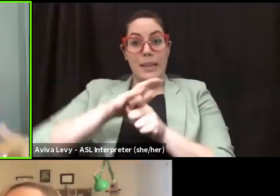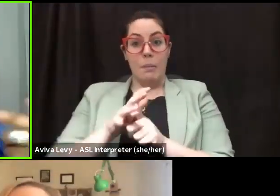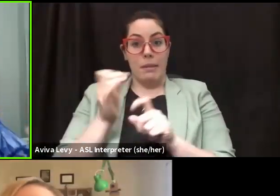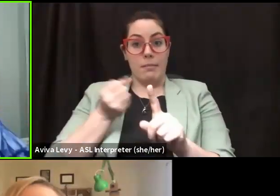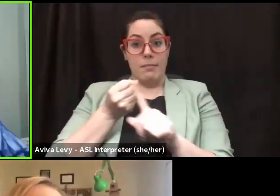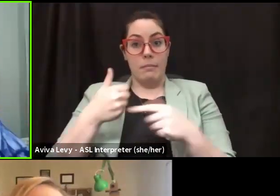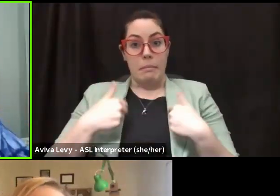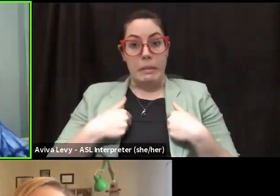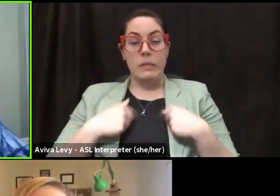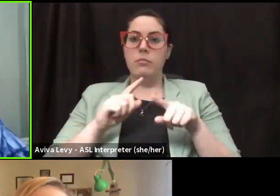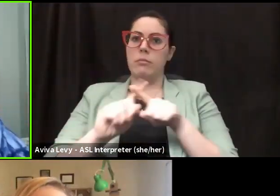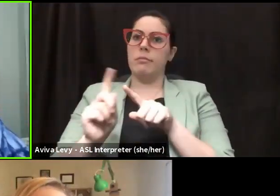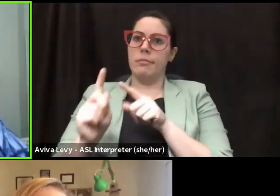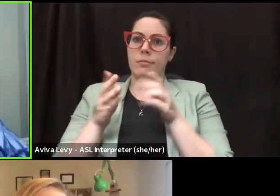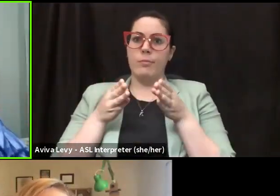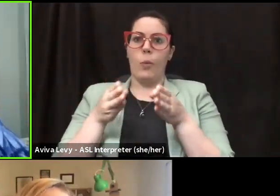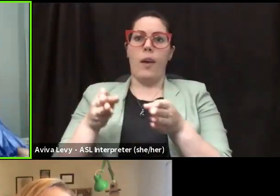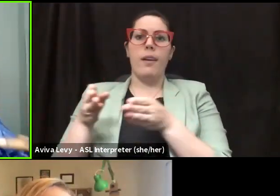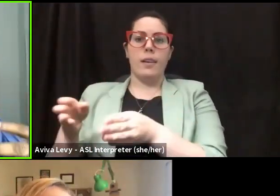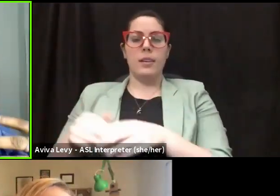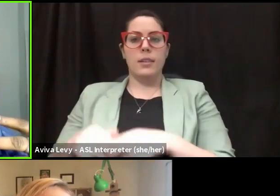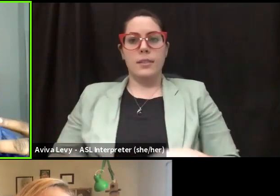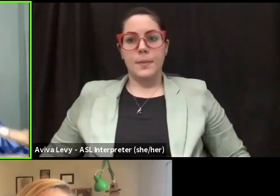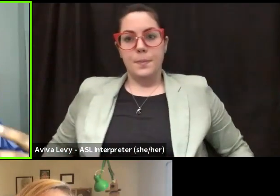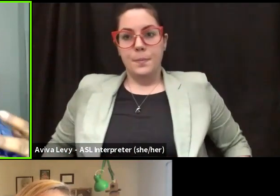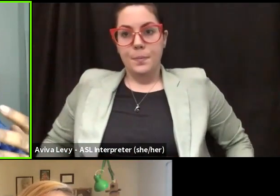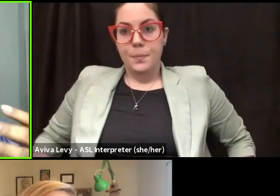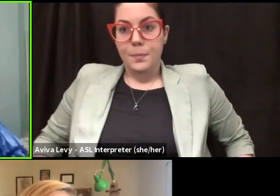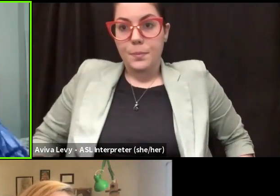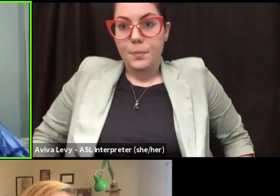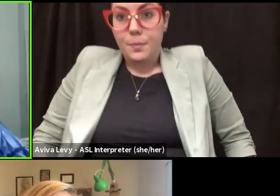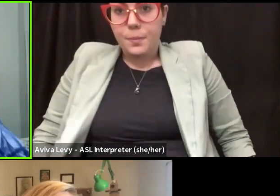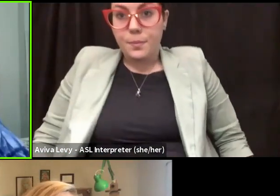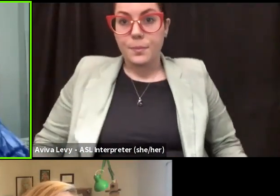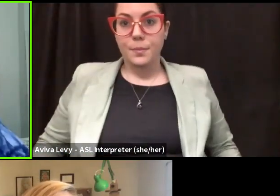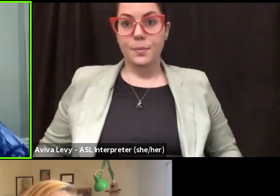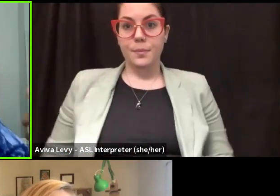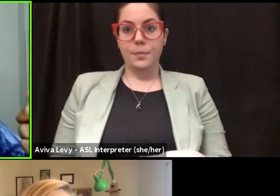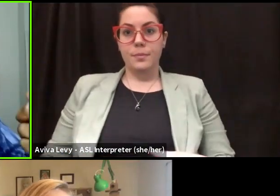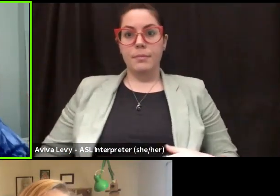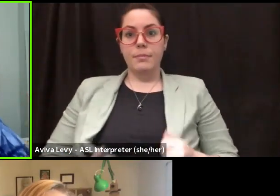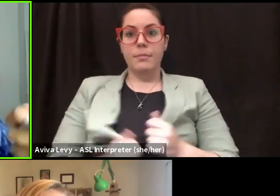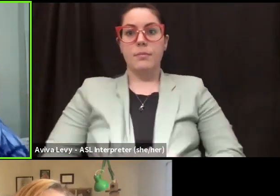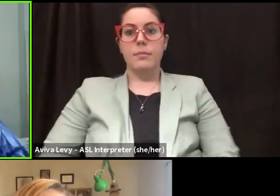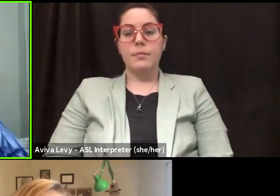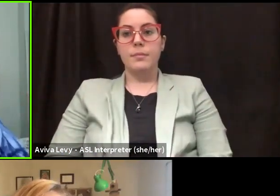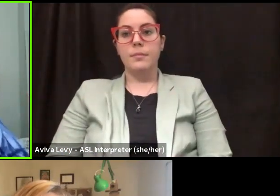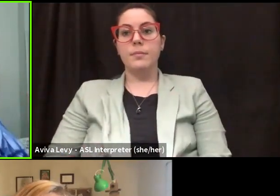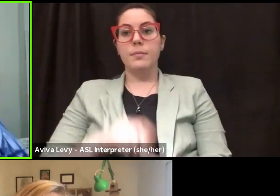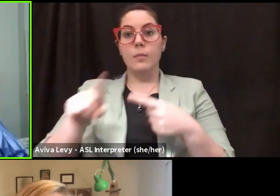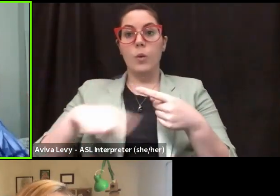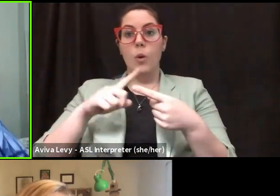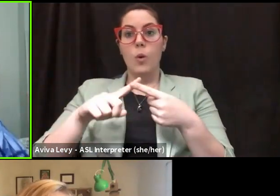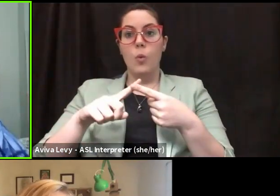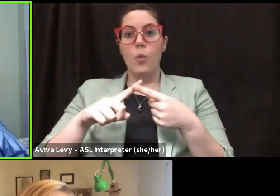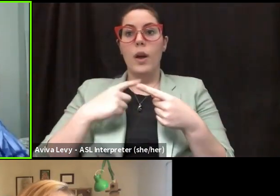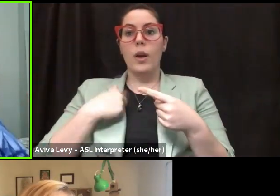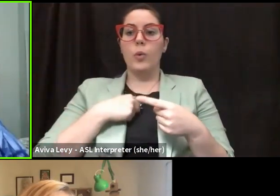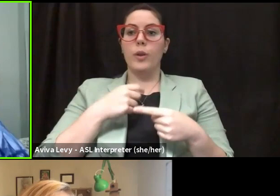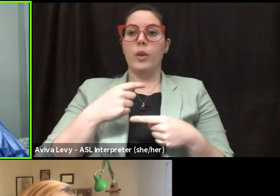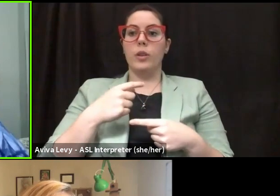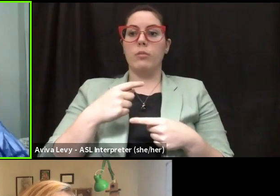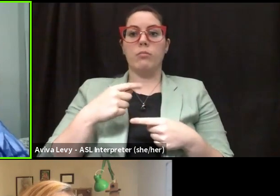in different waves. I will say, right when we got the safer at home call here